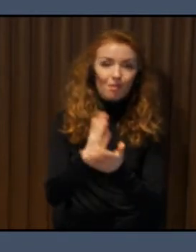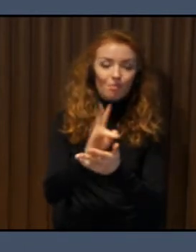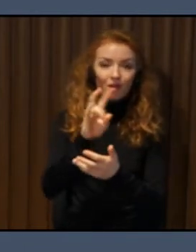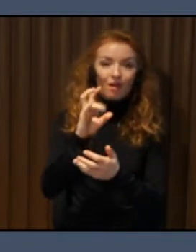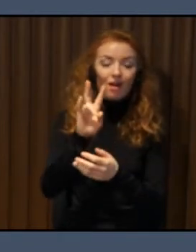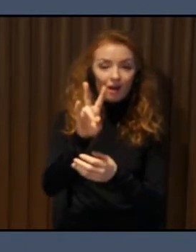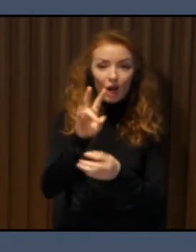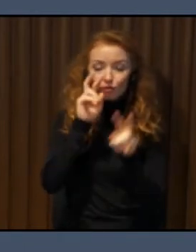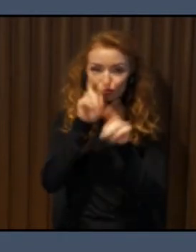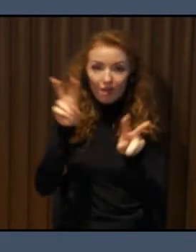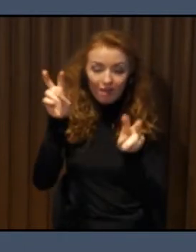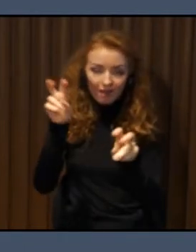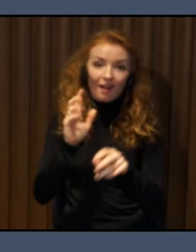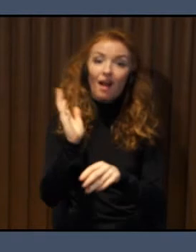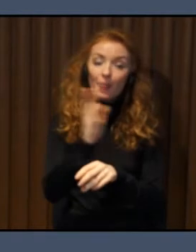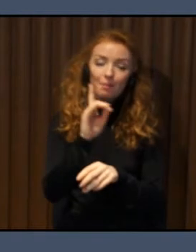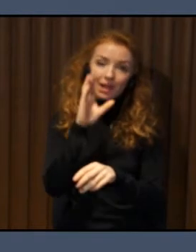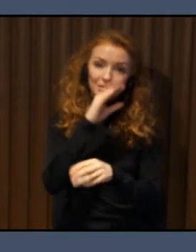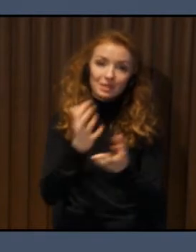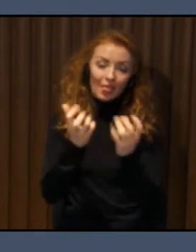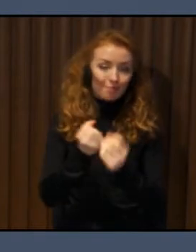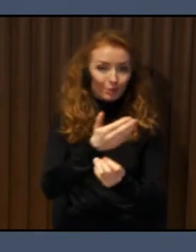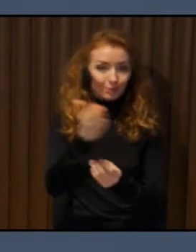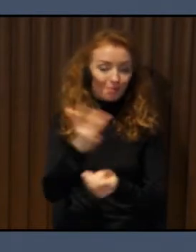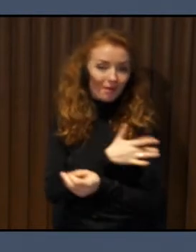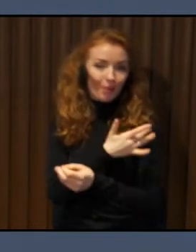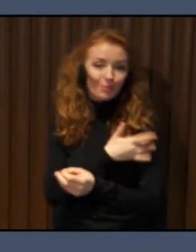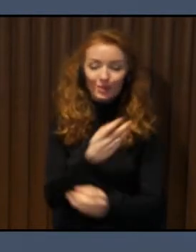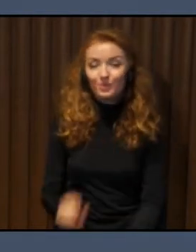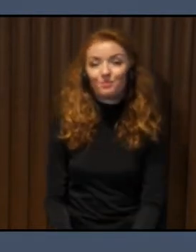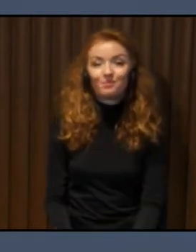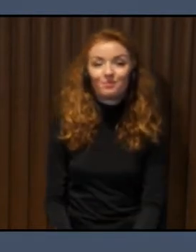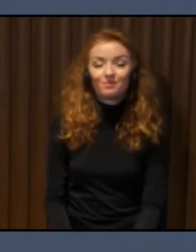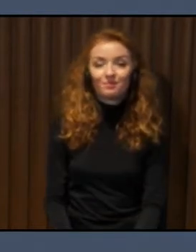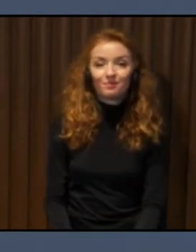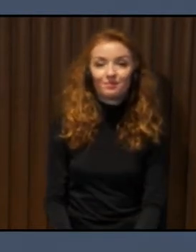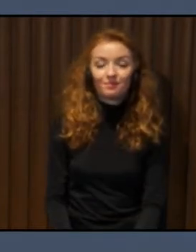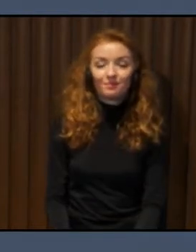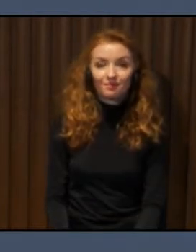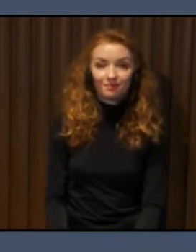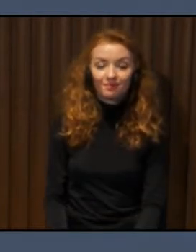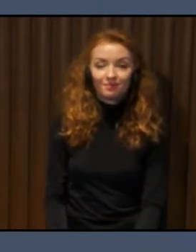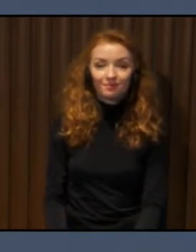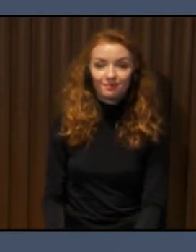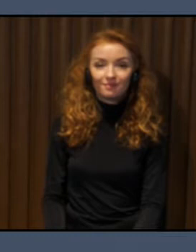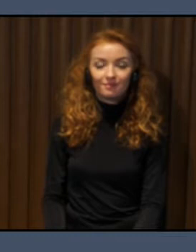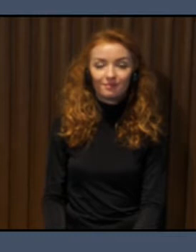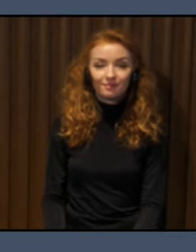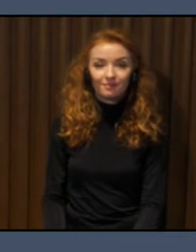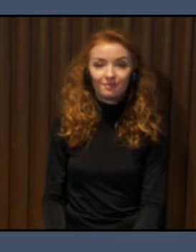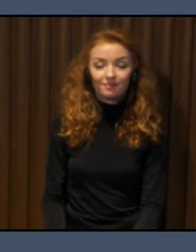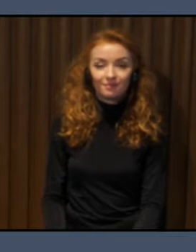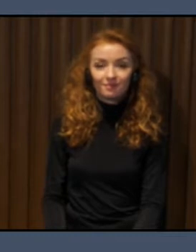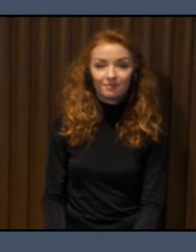objects are available for everyone. A-Check, everyone desires and deserves to receive your service.